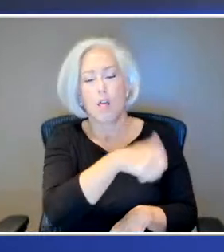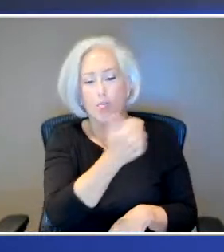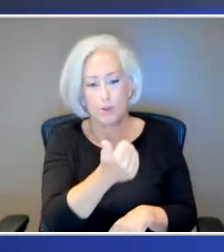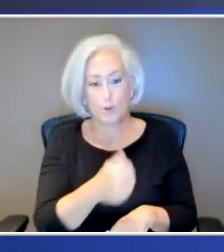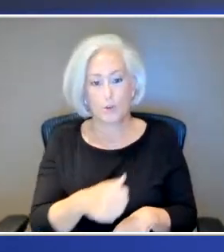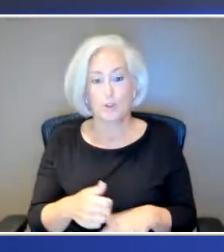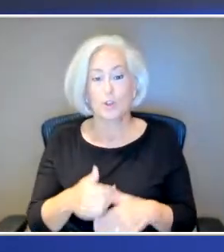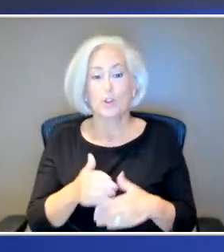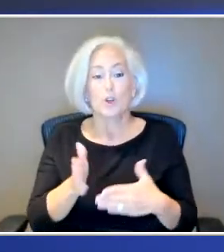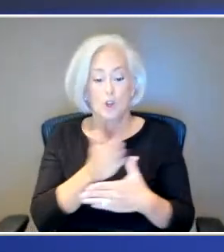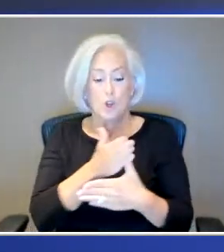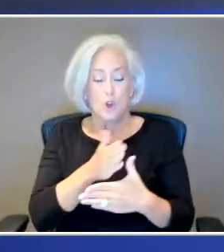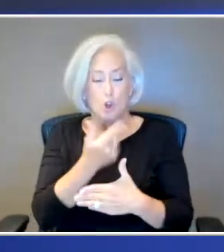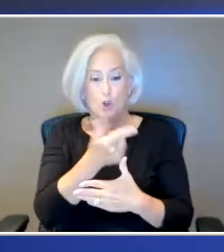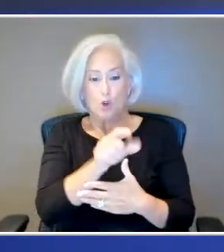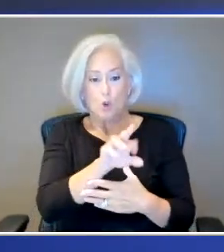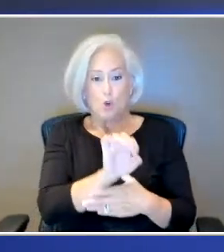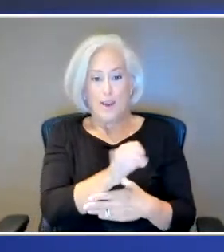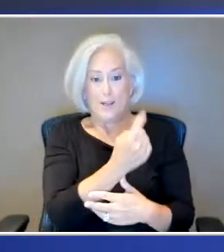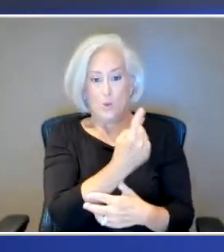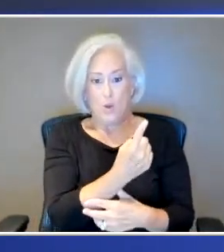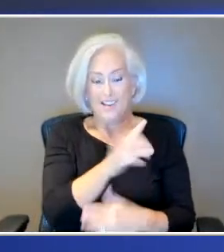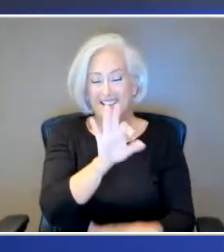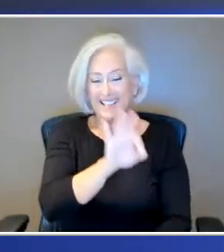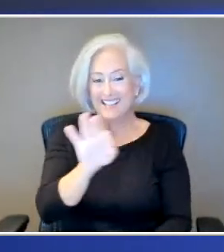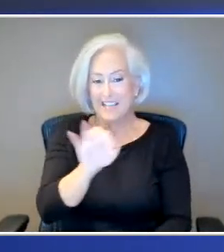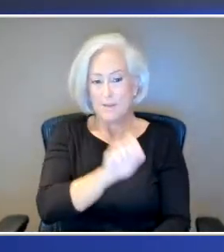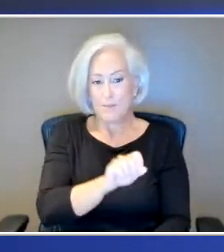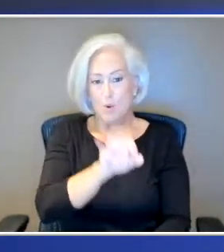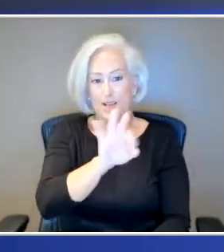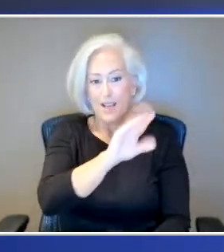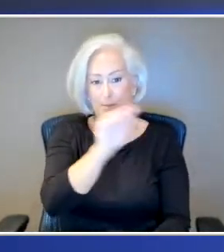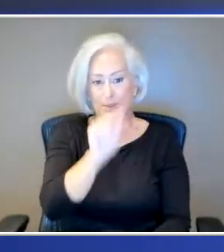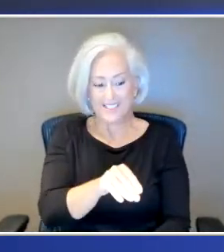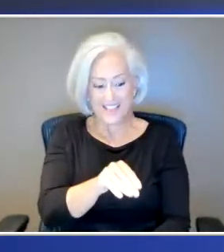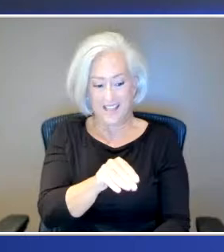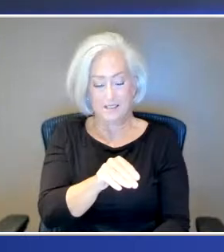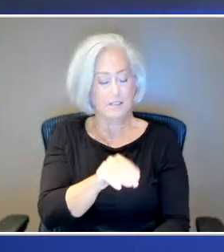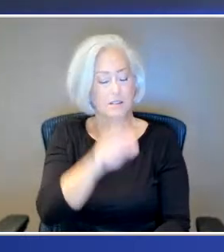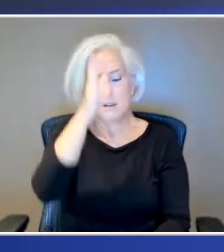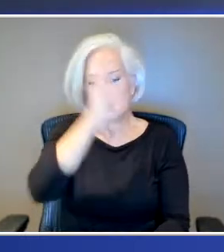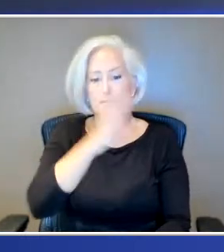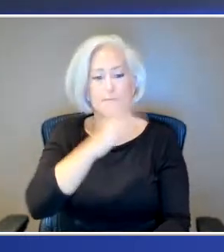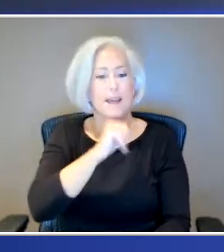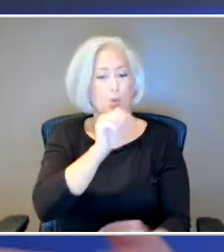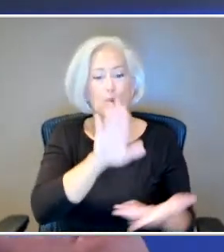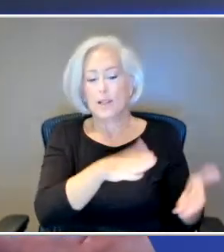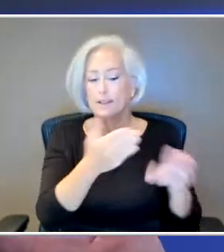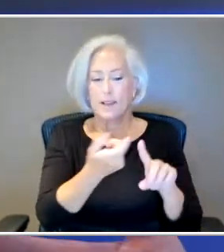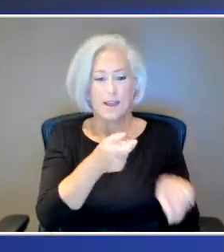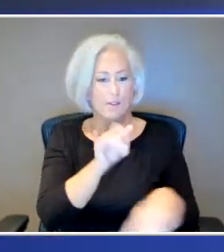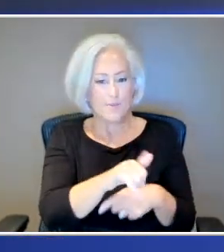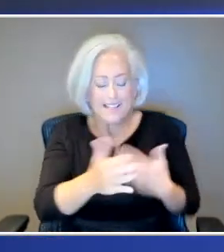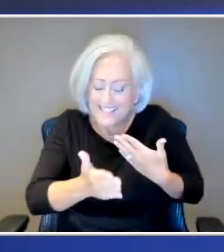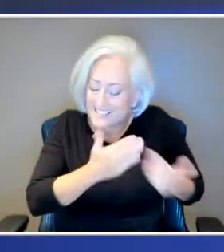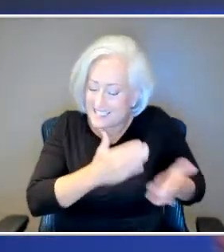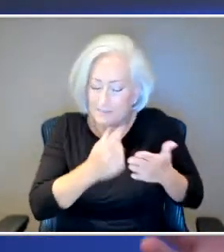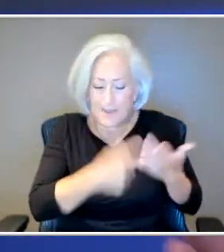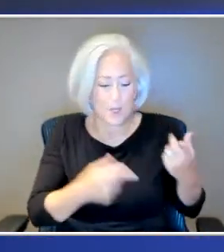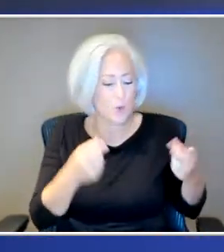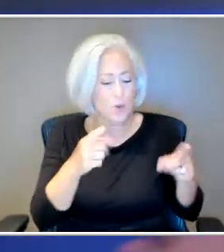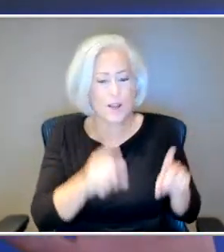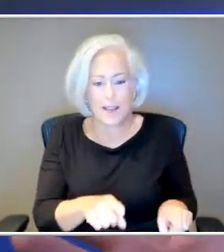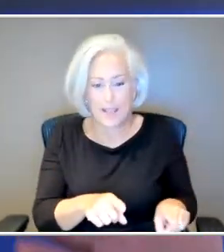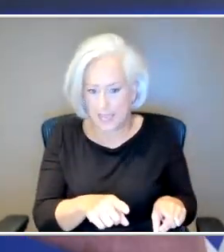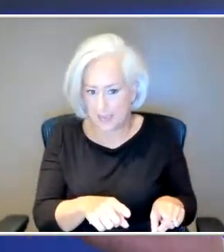a 99.9% chance that men don't die from that prostate cancer, no matter what they do. Head in the sand, walk